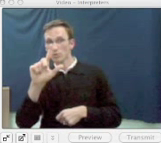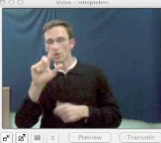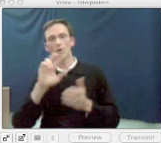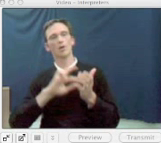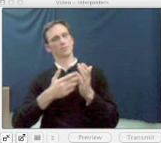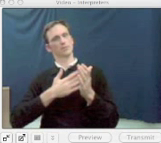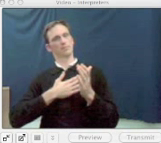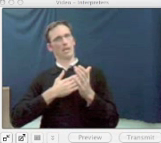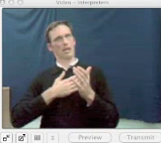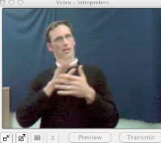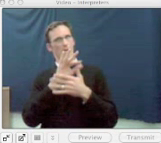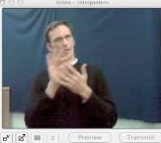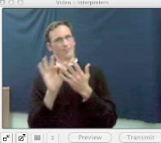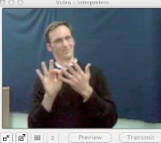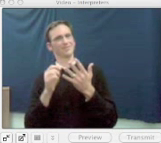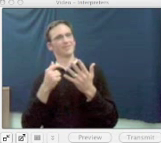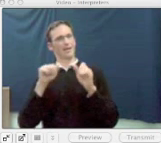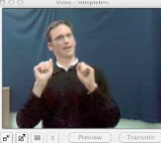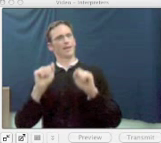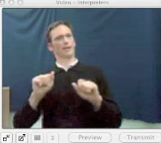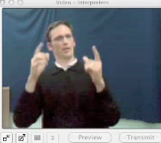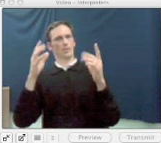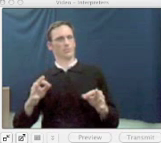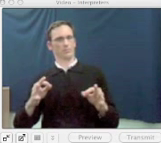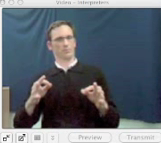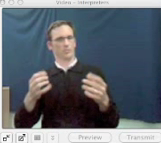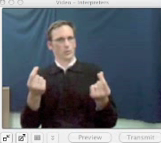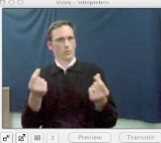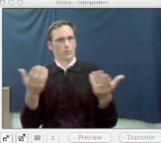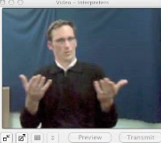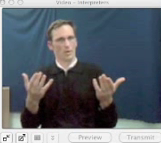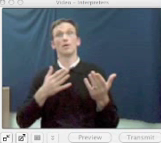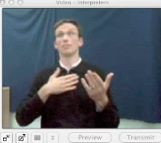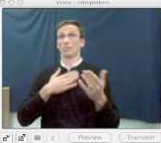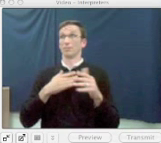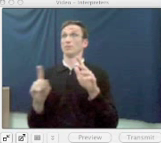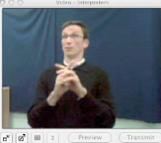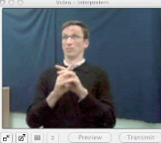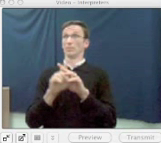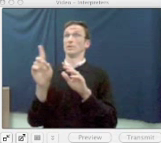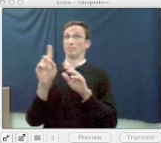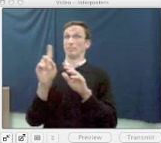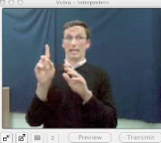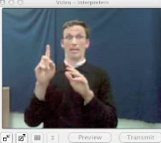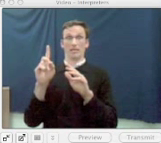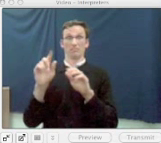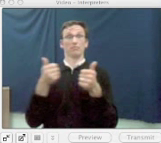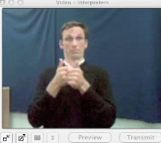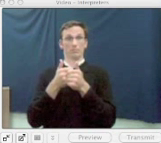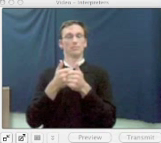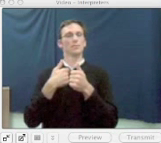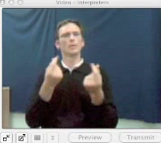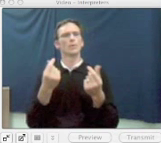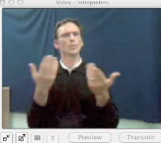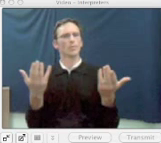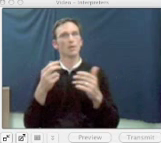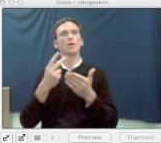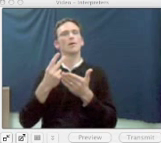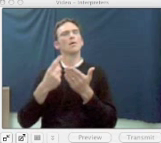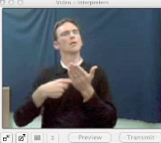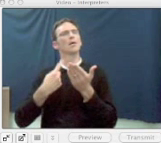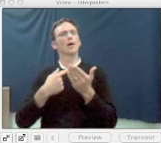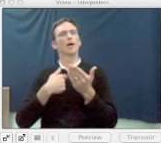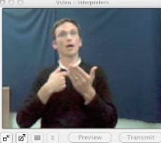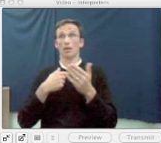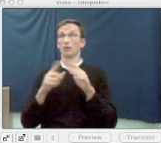potential decisions or decisions that an interpreter can make, a response. Sometimes that response is as conservative as just recognizing